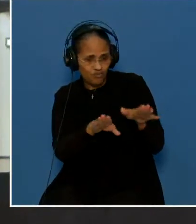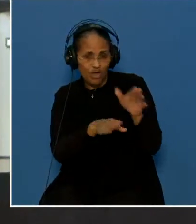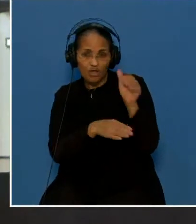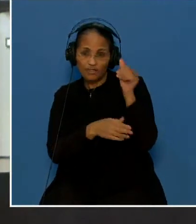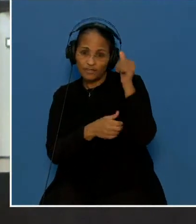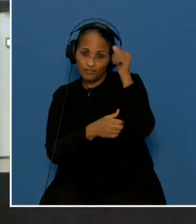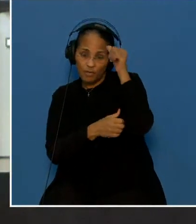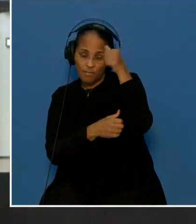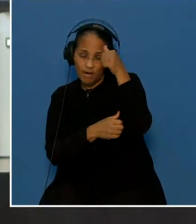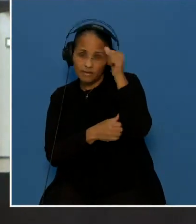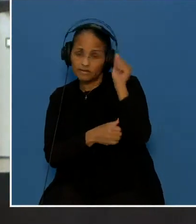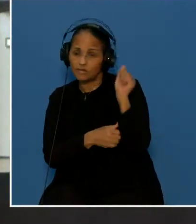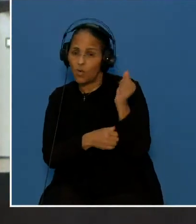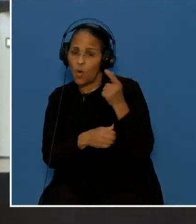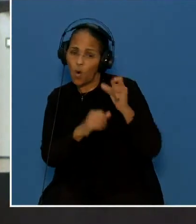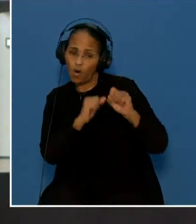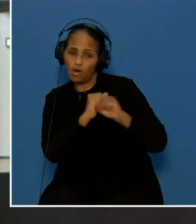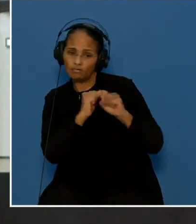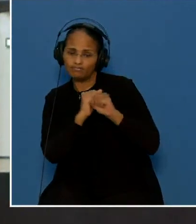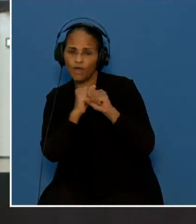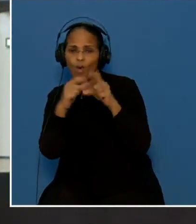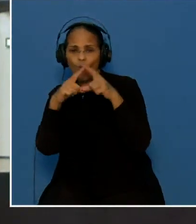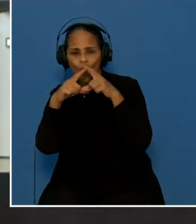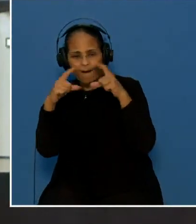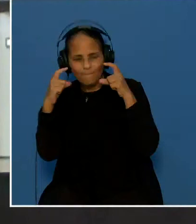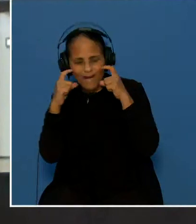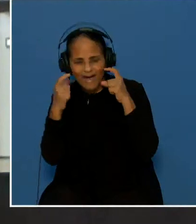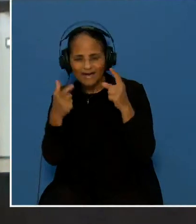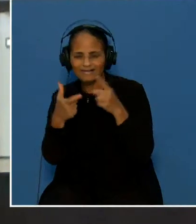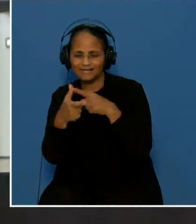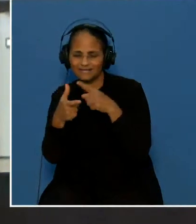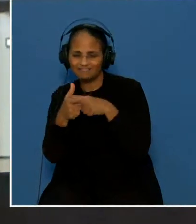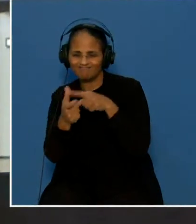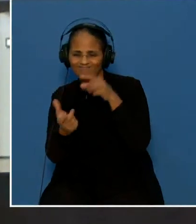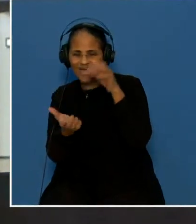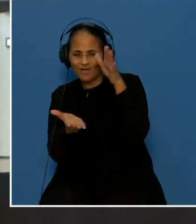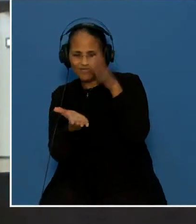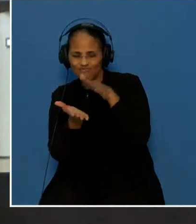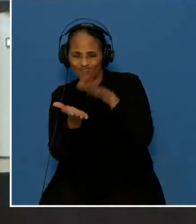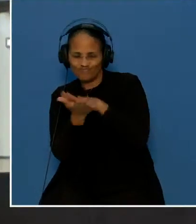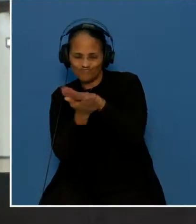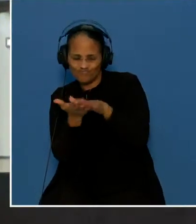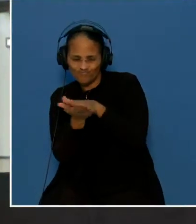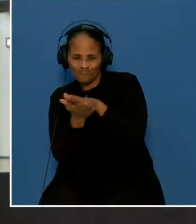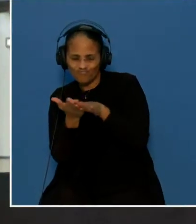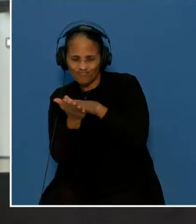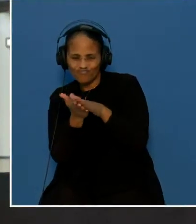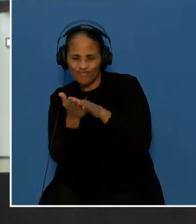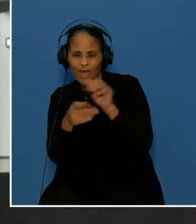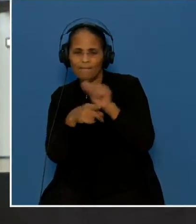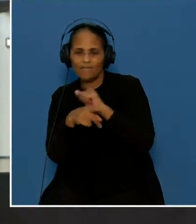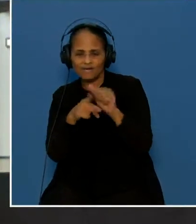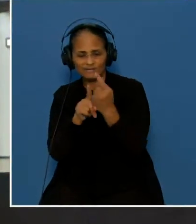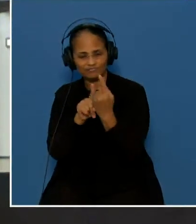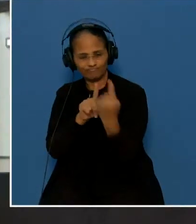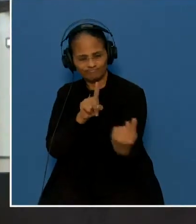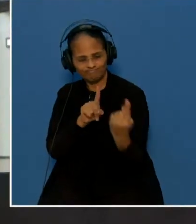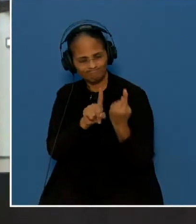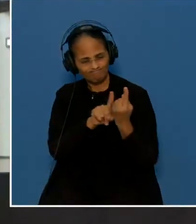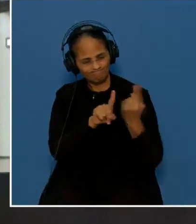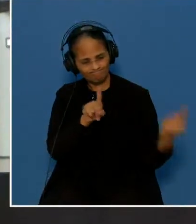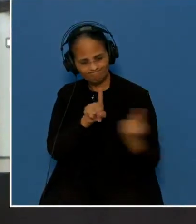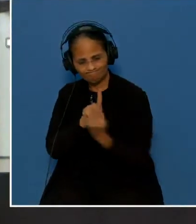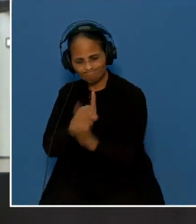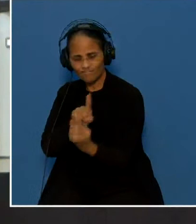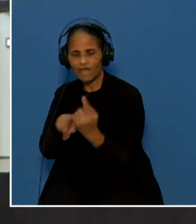press conference: wear a mask, sanitize your hands, and practice physical distancing.